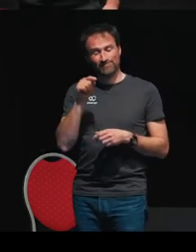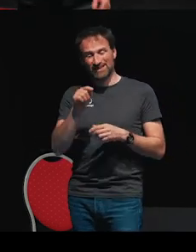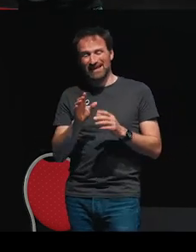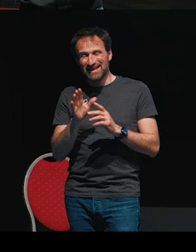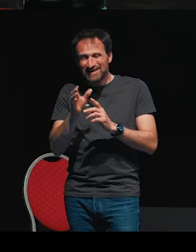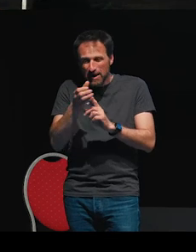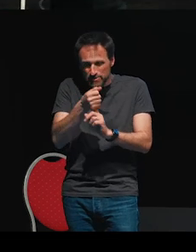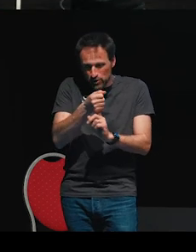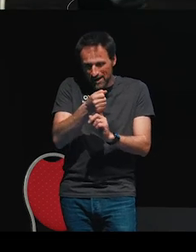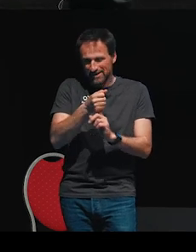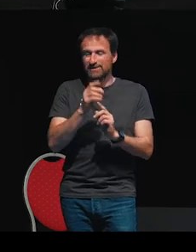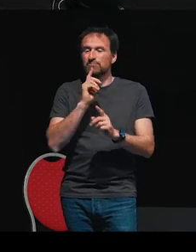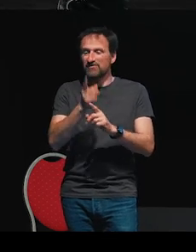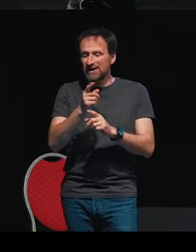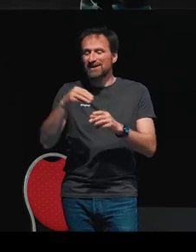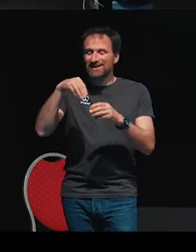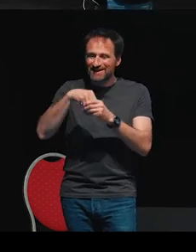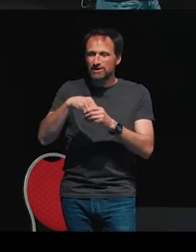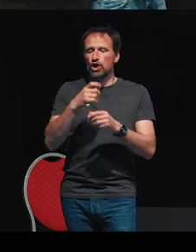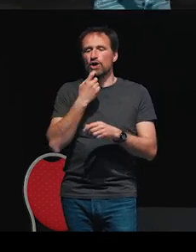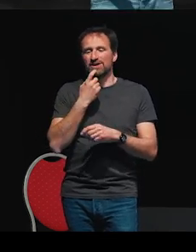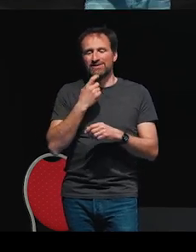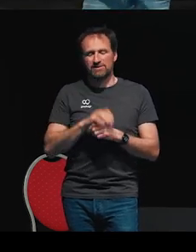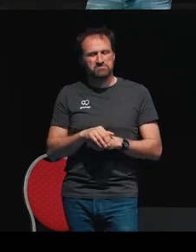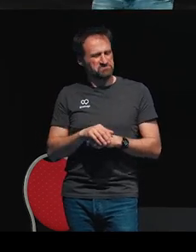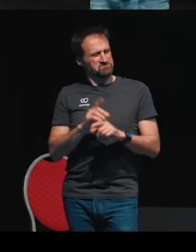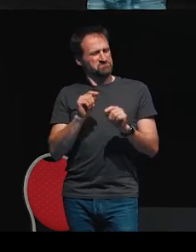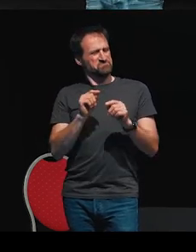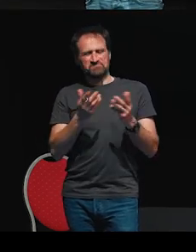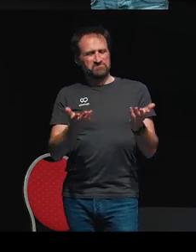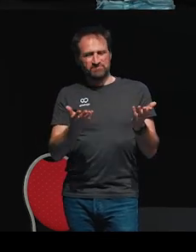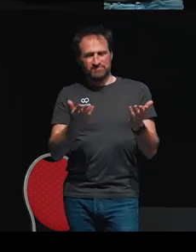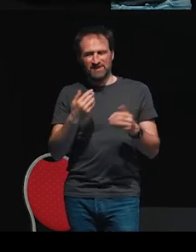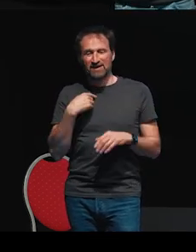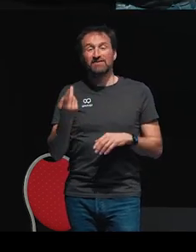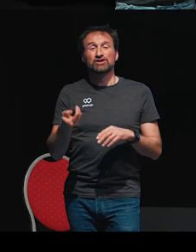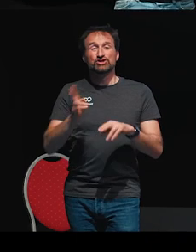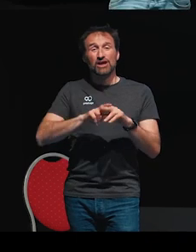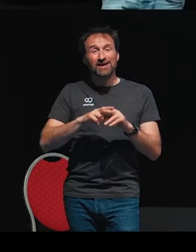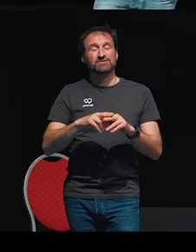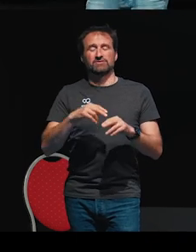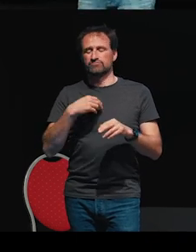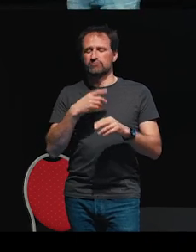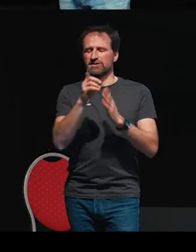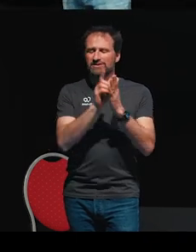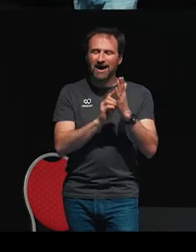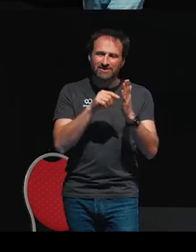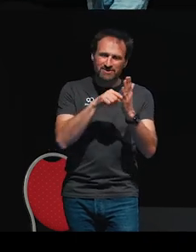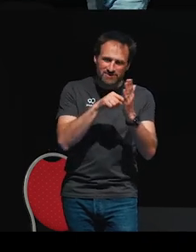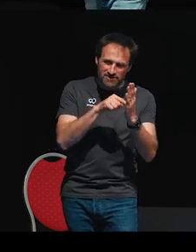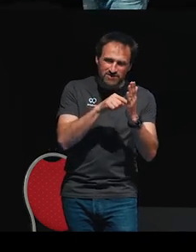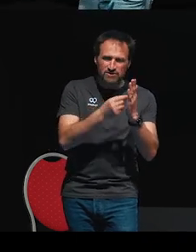mean? So instead of having some data and calling another method from another class or